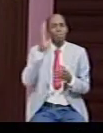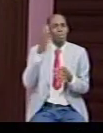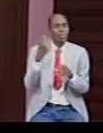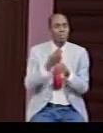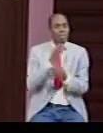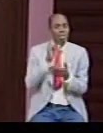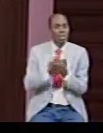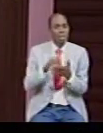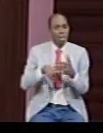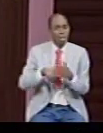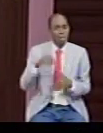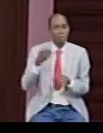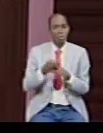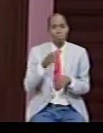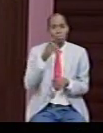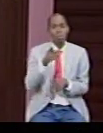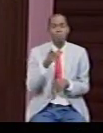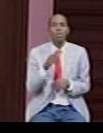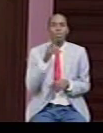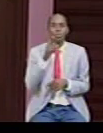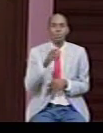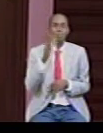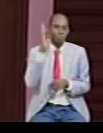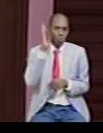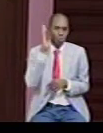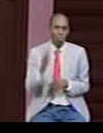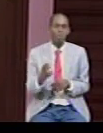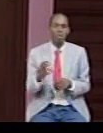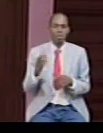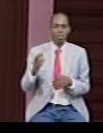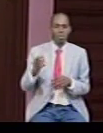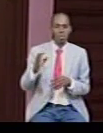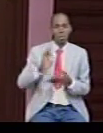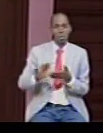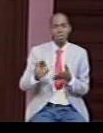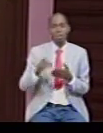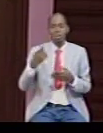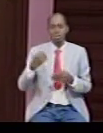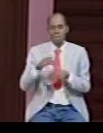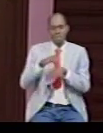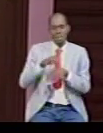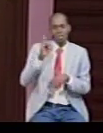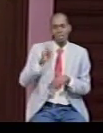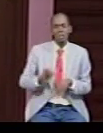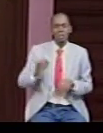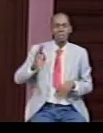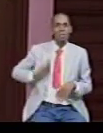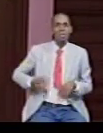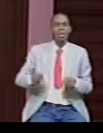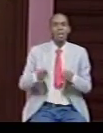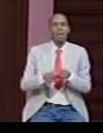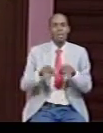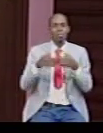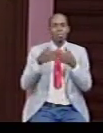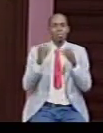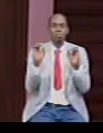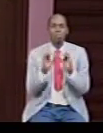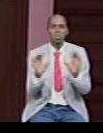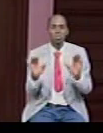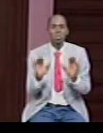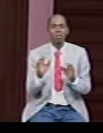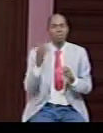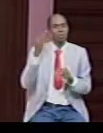from you, you will count the gain as gain, as loss, to retain